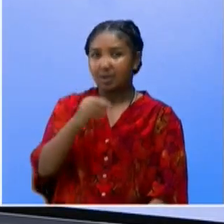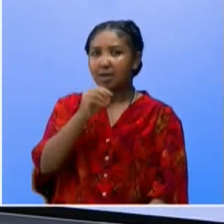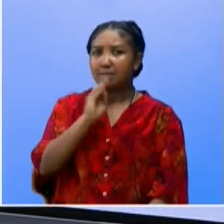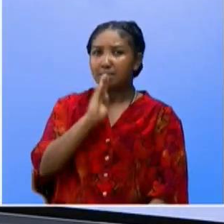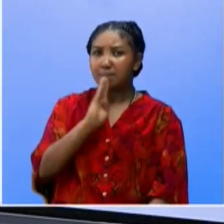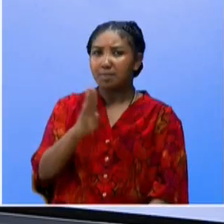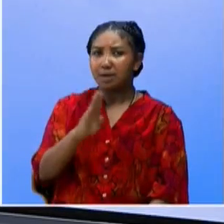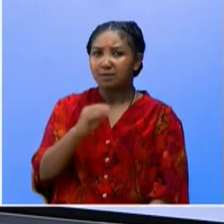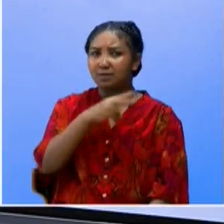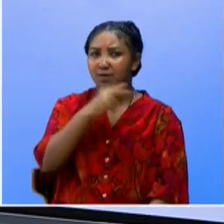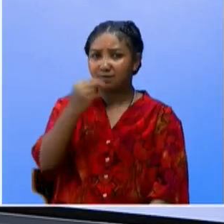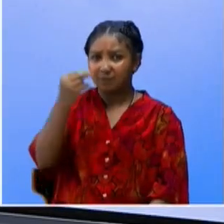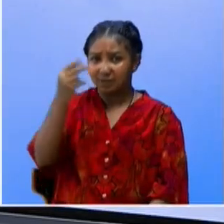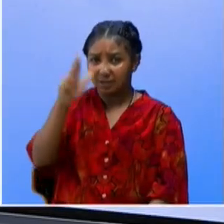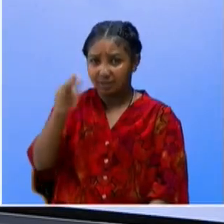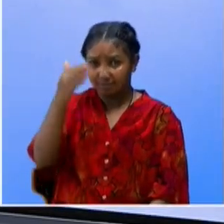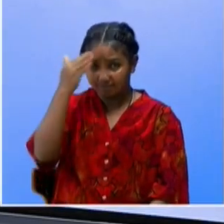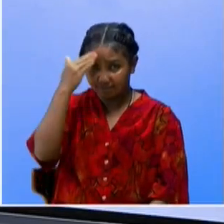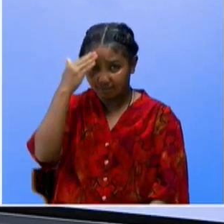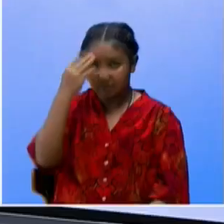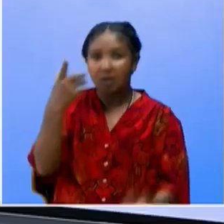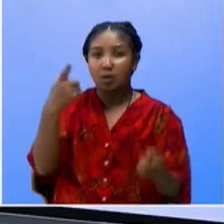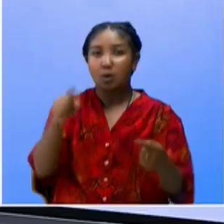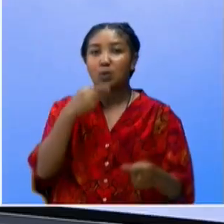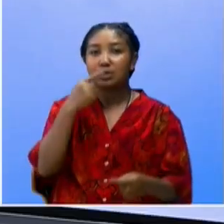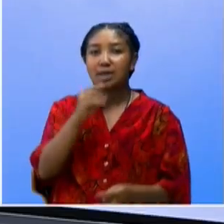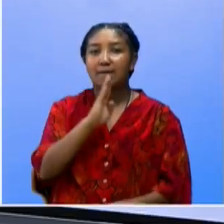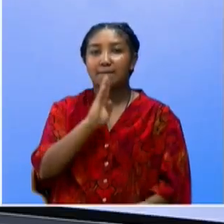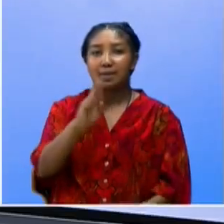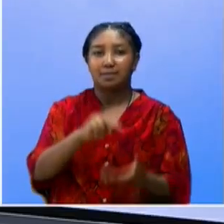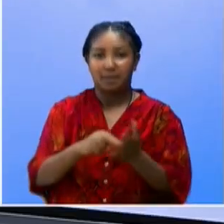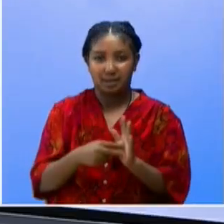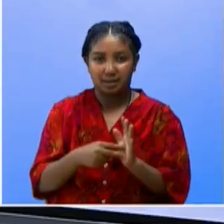verb 3. Come on. When we say be,